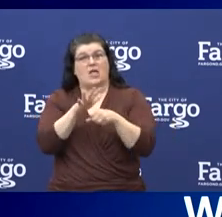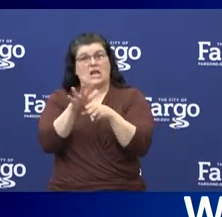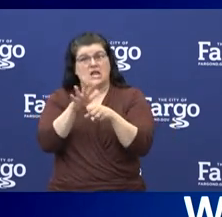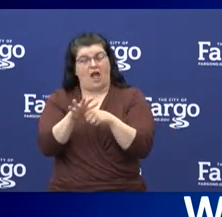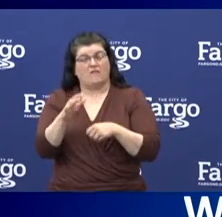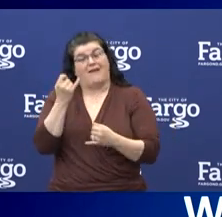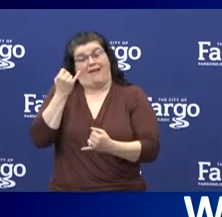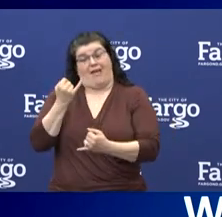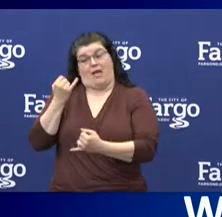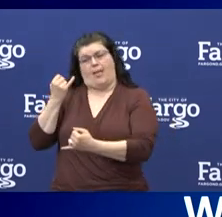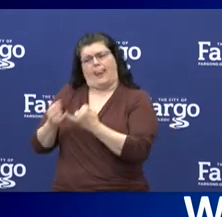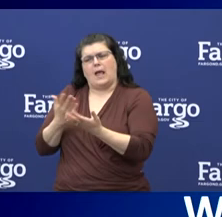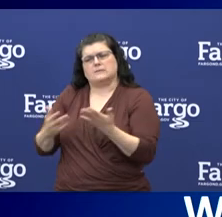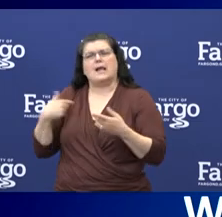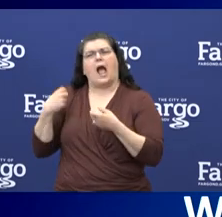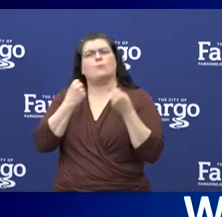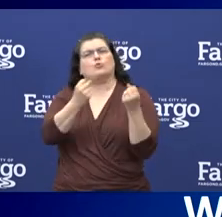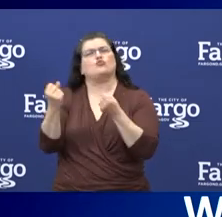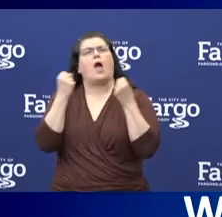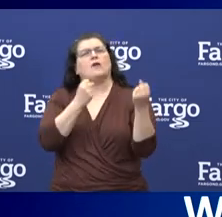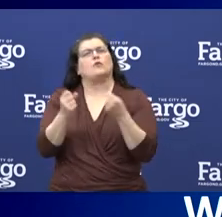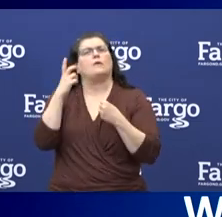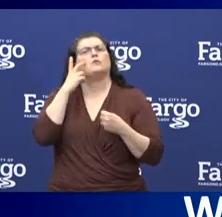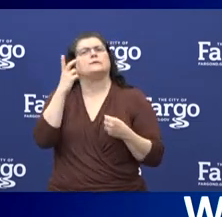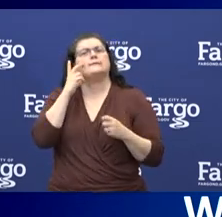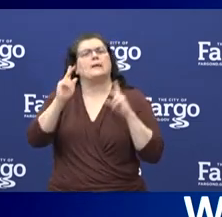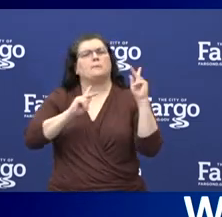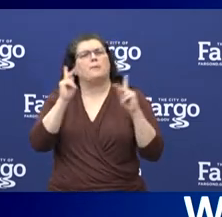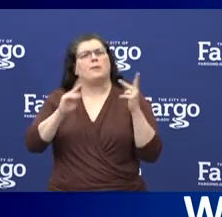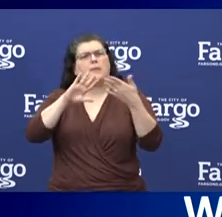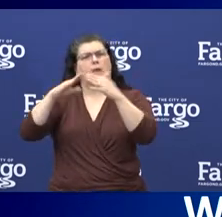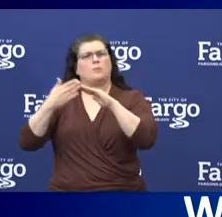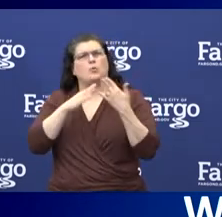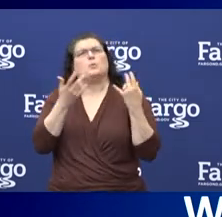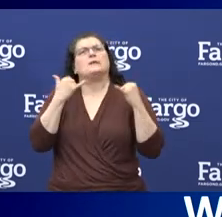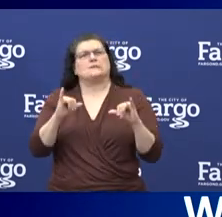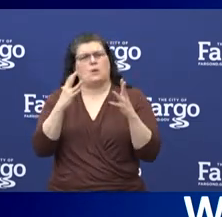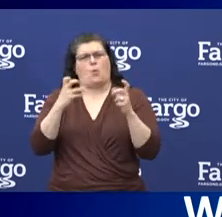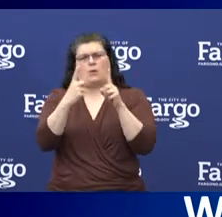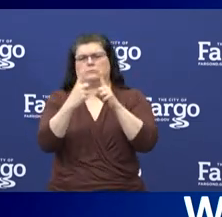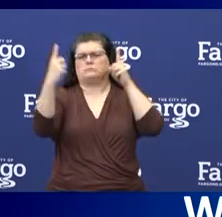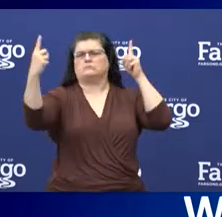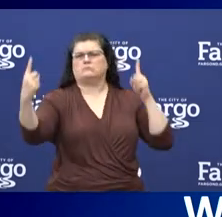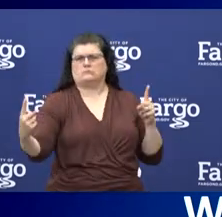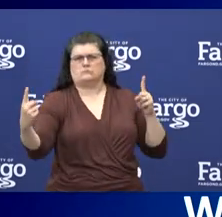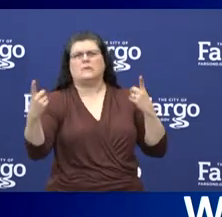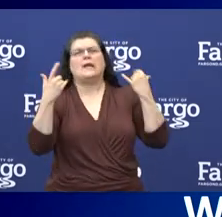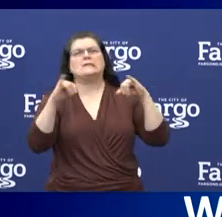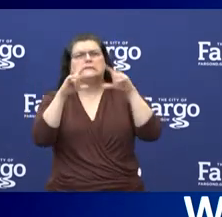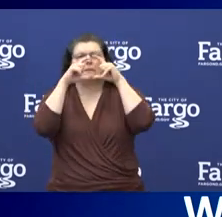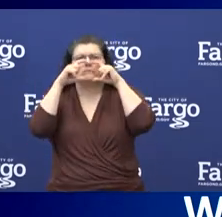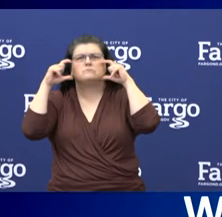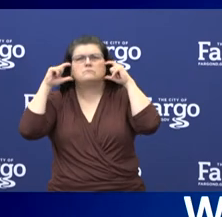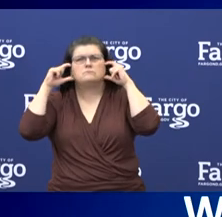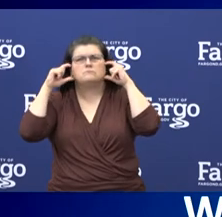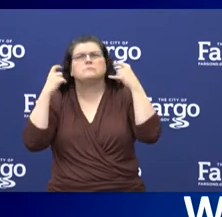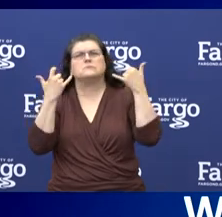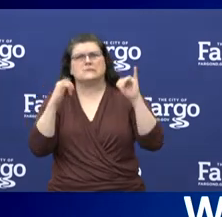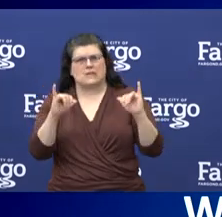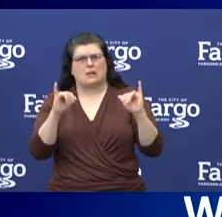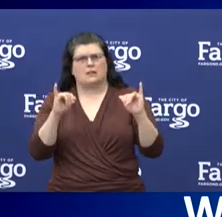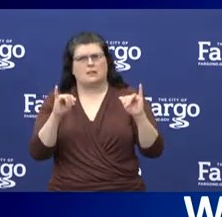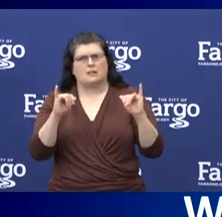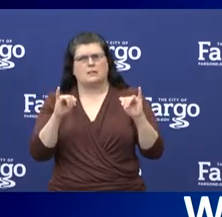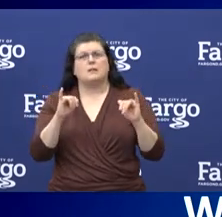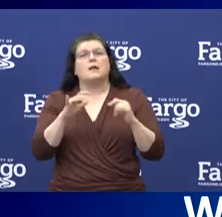in the community, I am a bit concerned about the ability of people to social distance and wear masks. In any of the high areas where